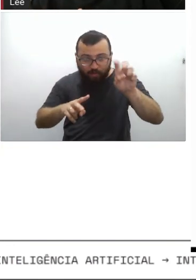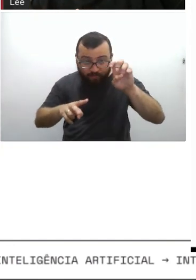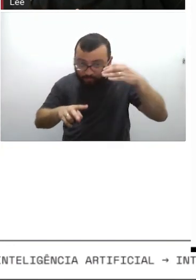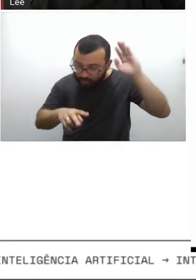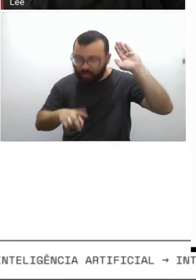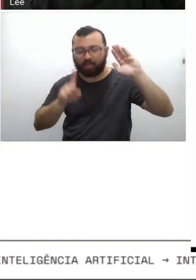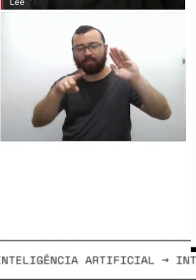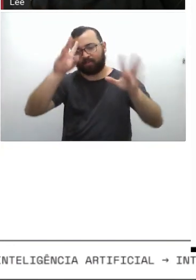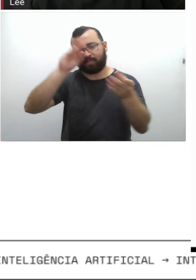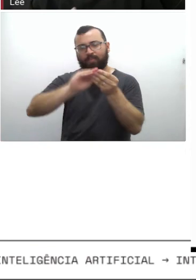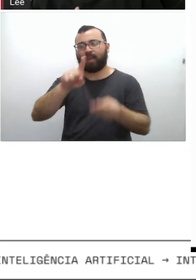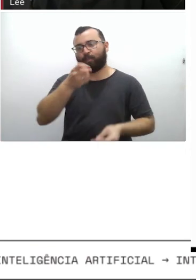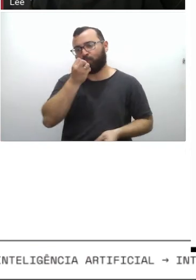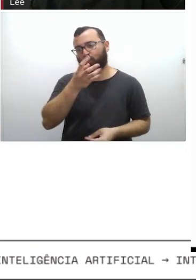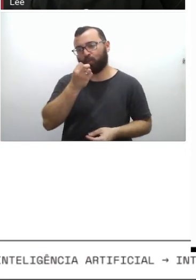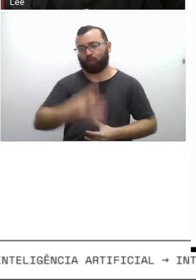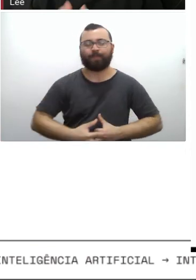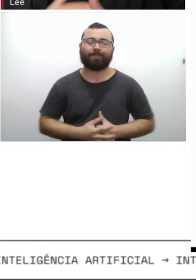good.